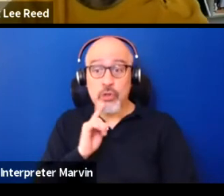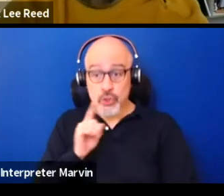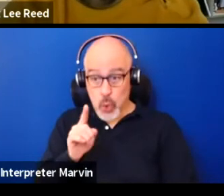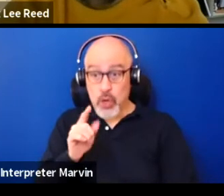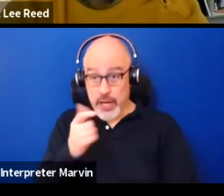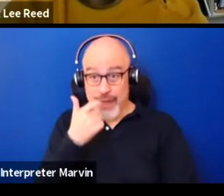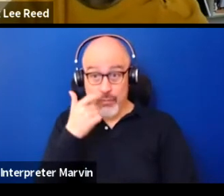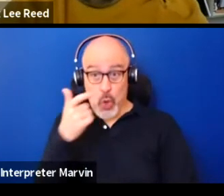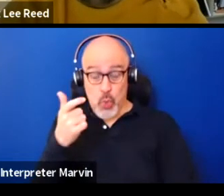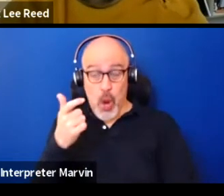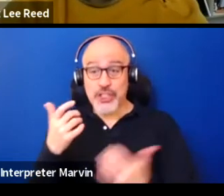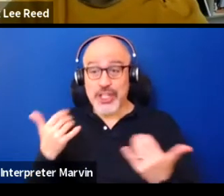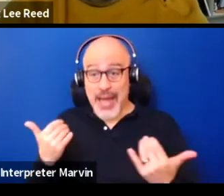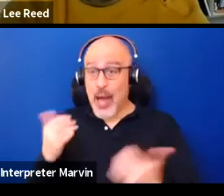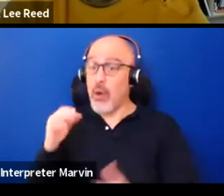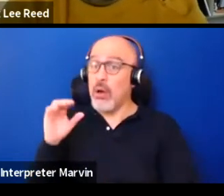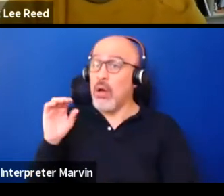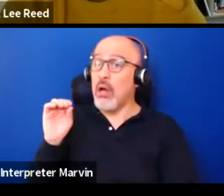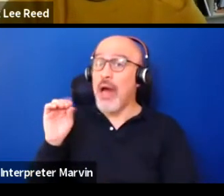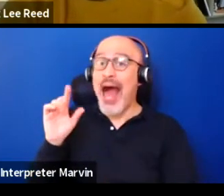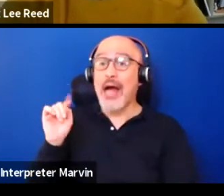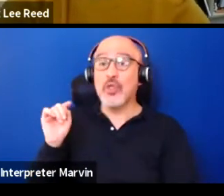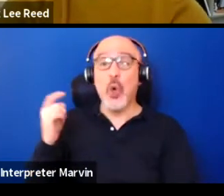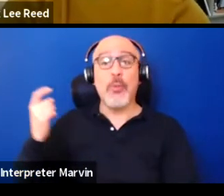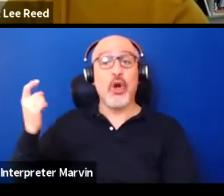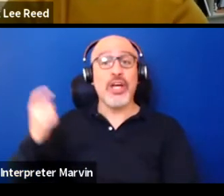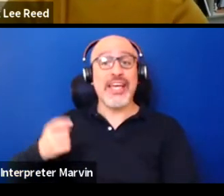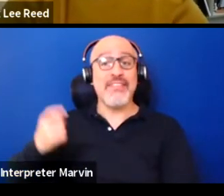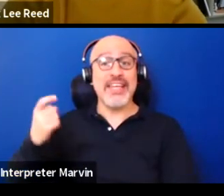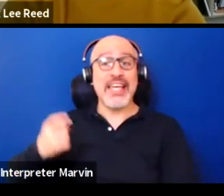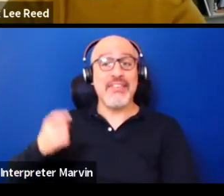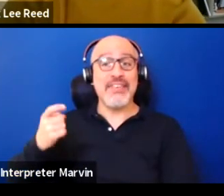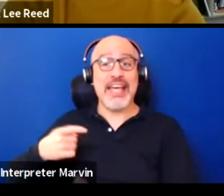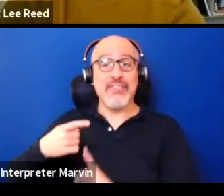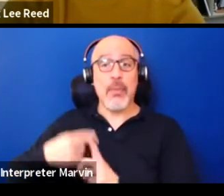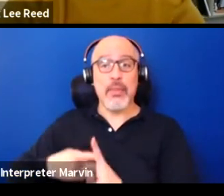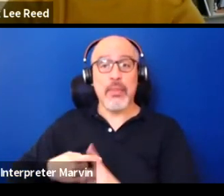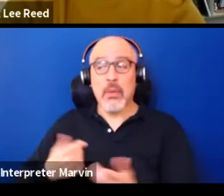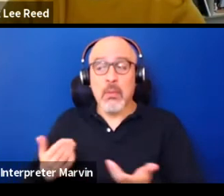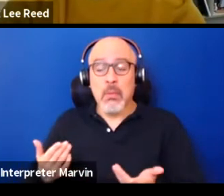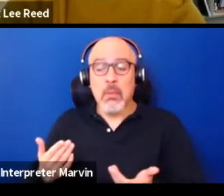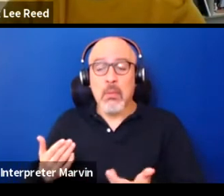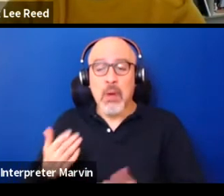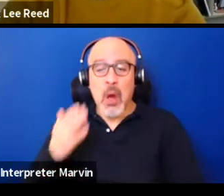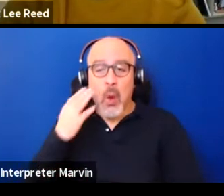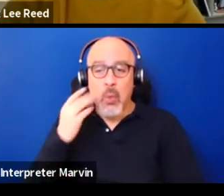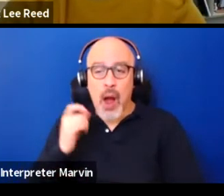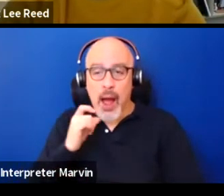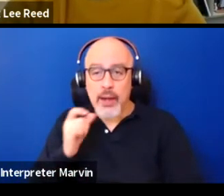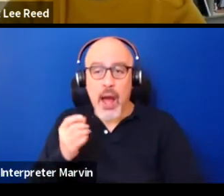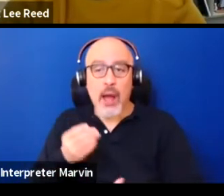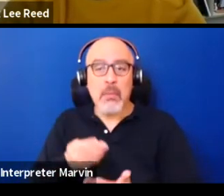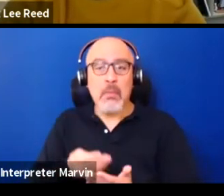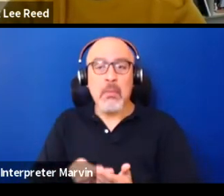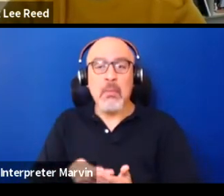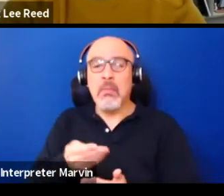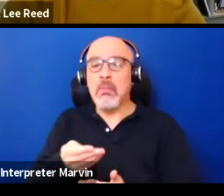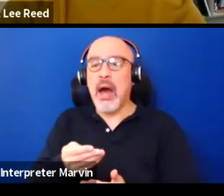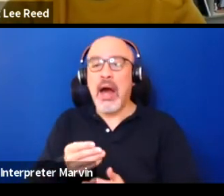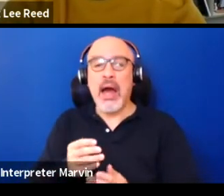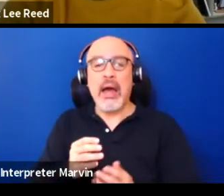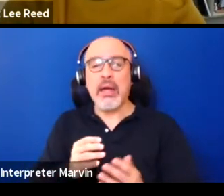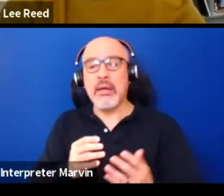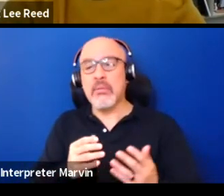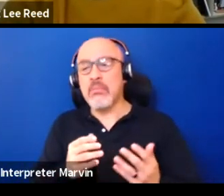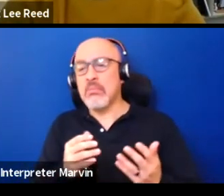know October is, you know, giving month, you know, why not also buy the plant from the